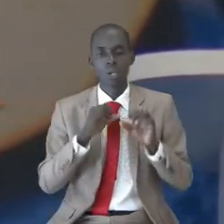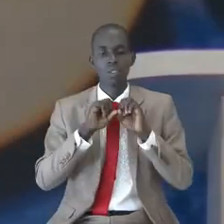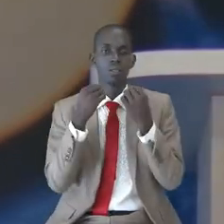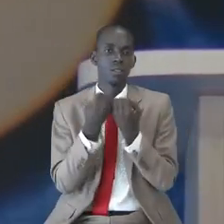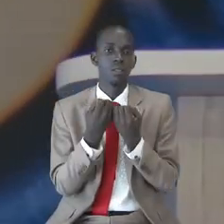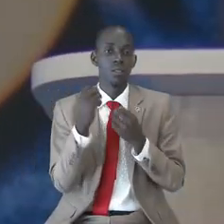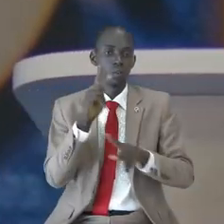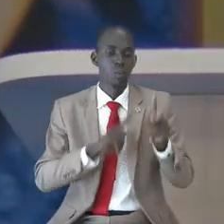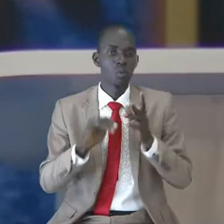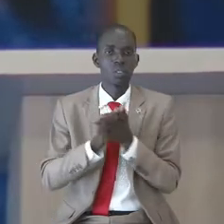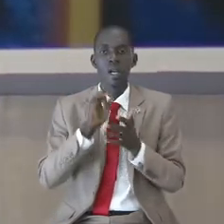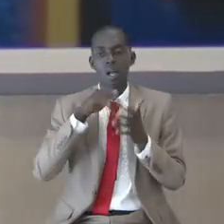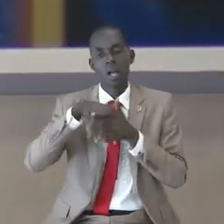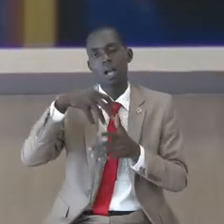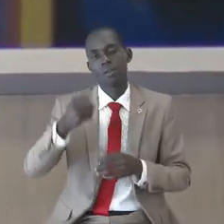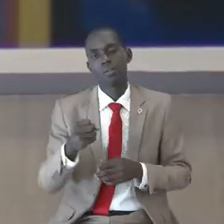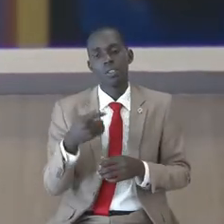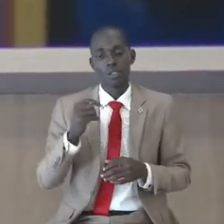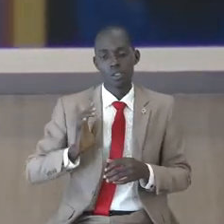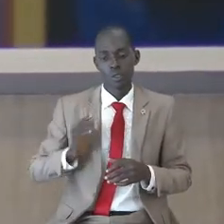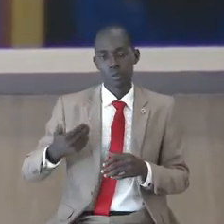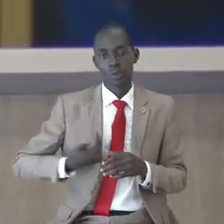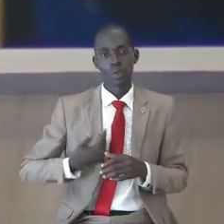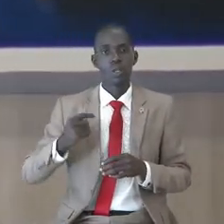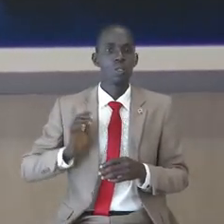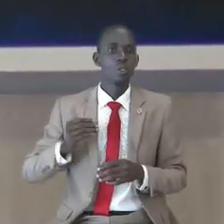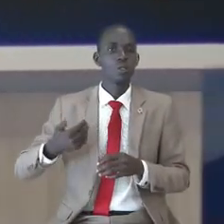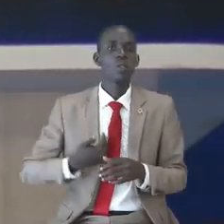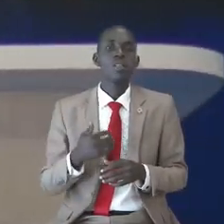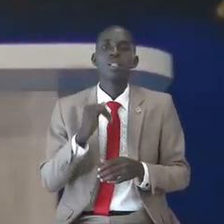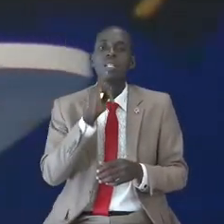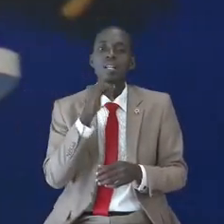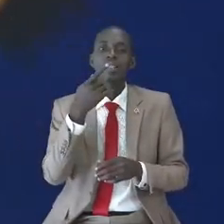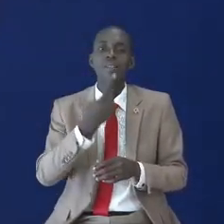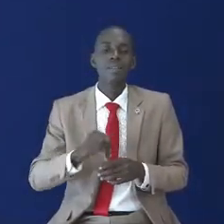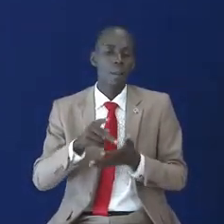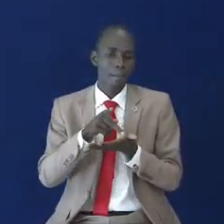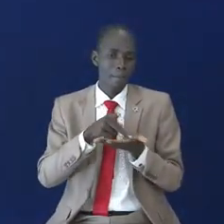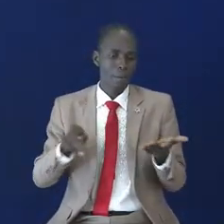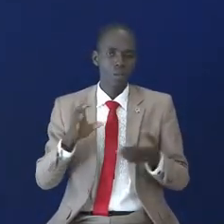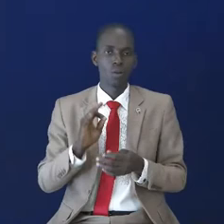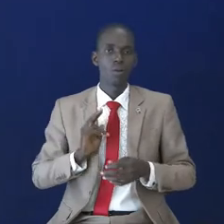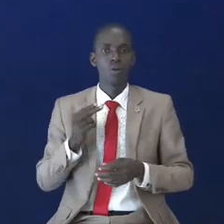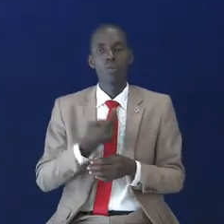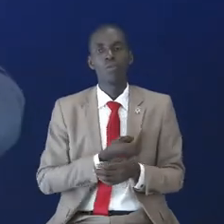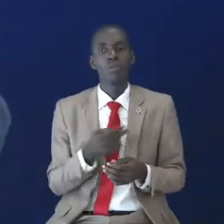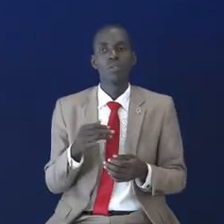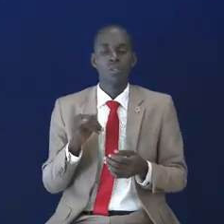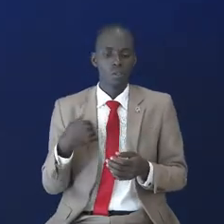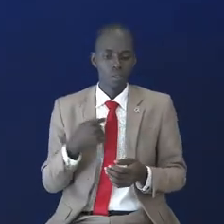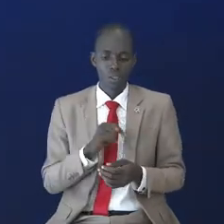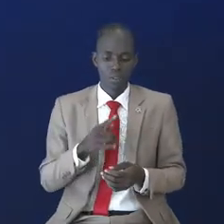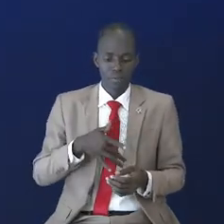people around us, the soul. The soul is the part of us that